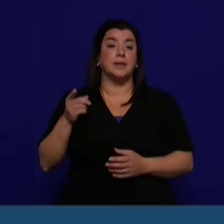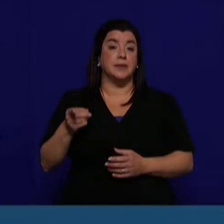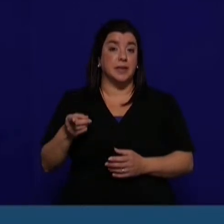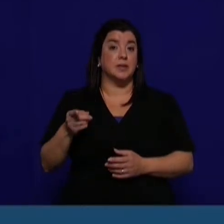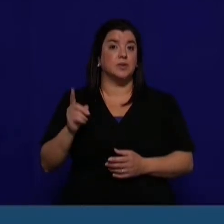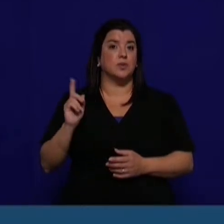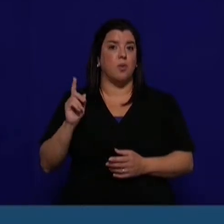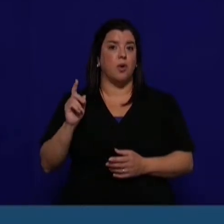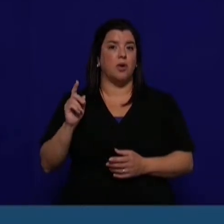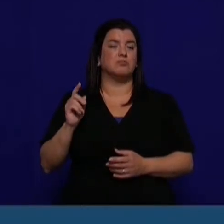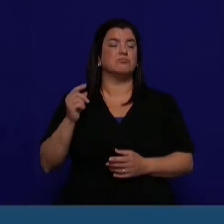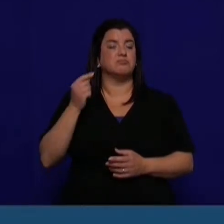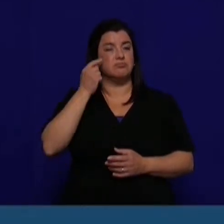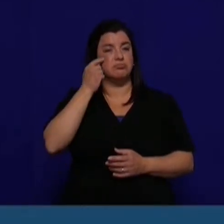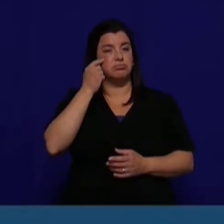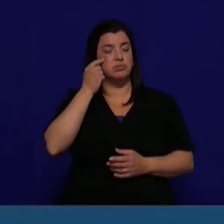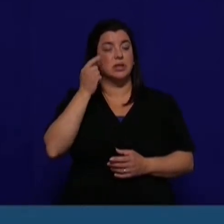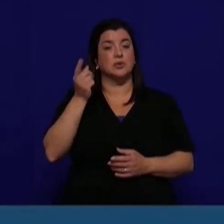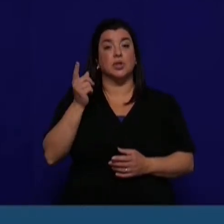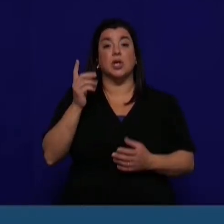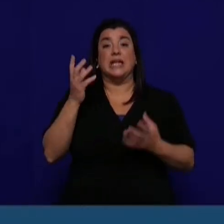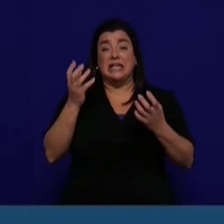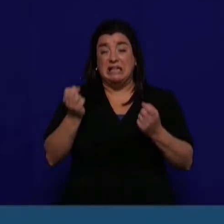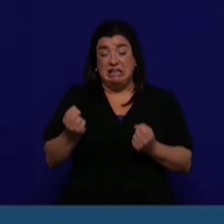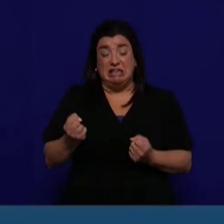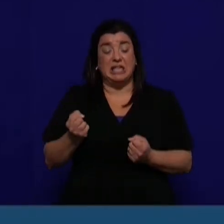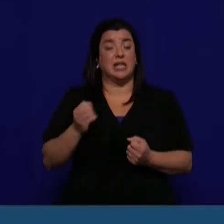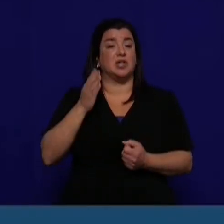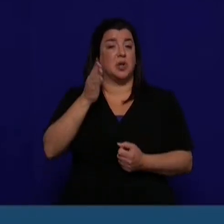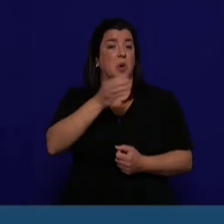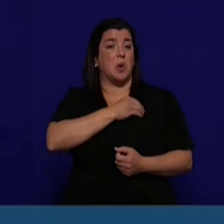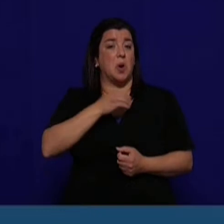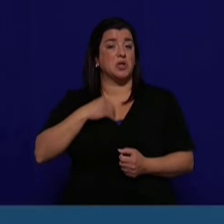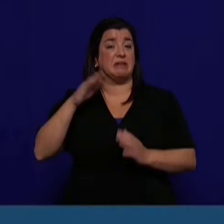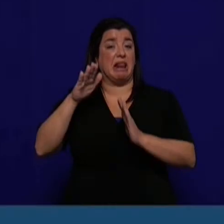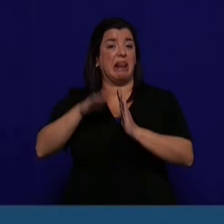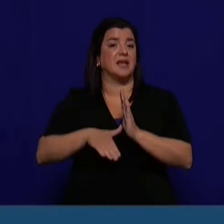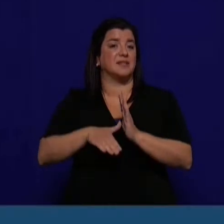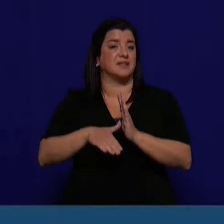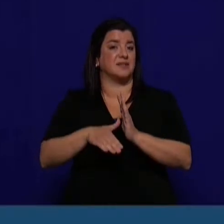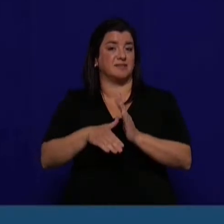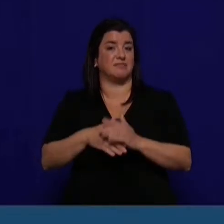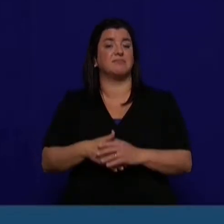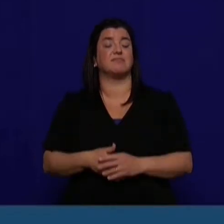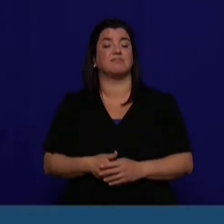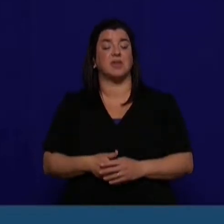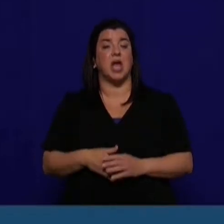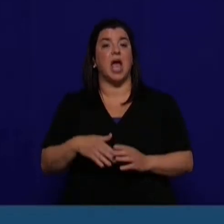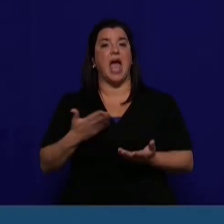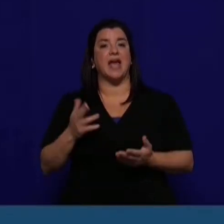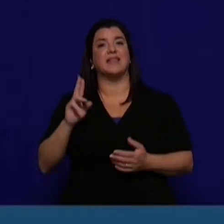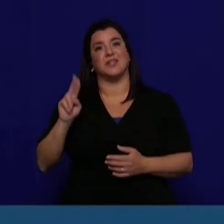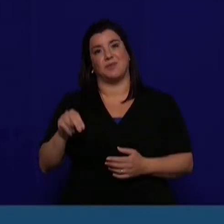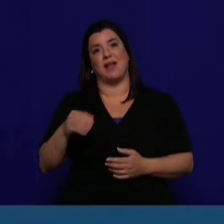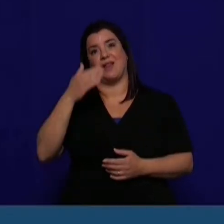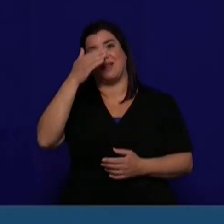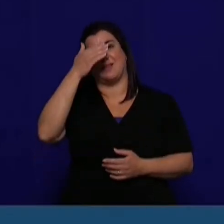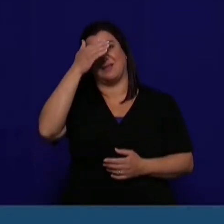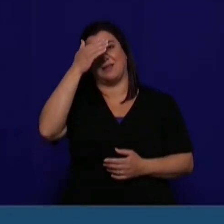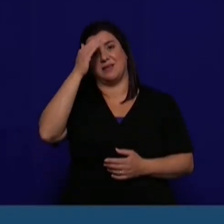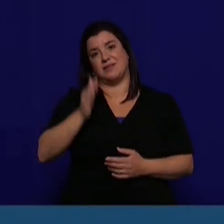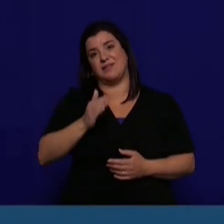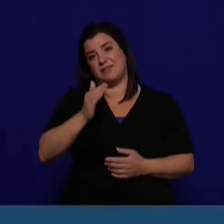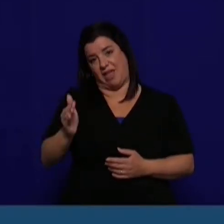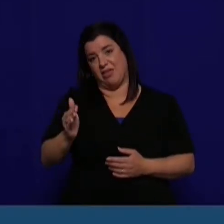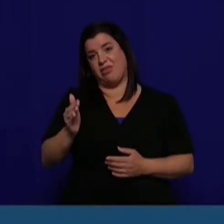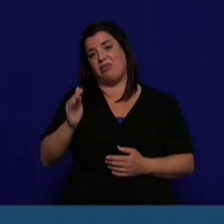are decreasing in their requirement for admission to hospital, and similarly also the deaths are decreasing as well, and the